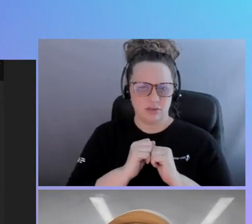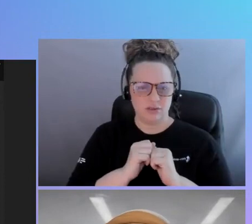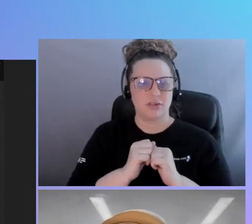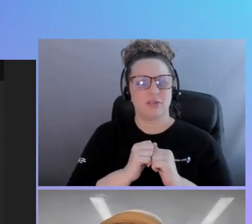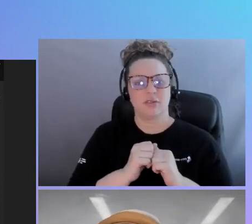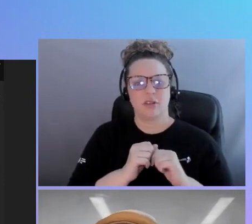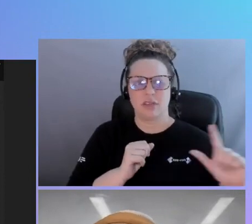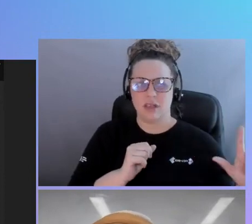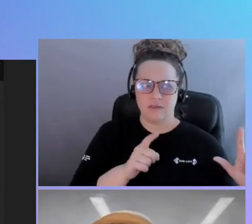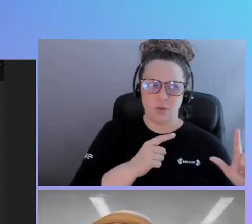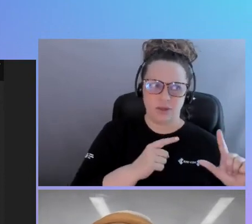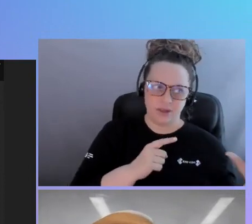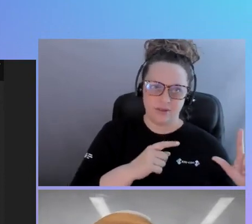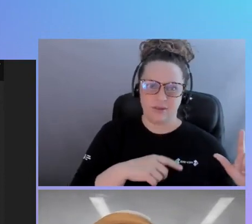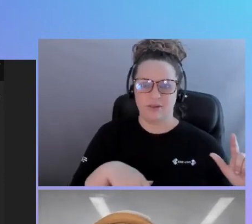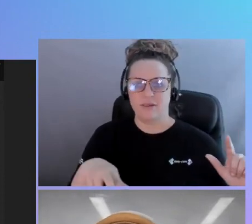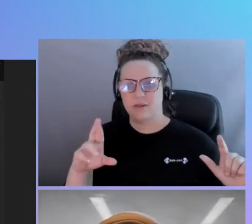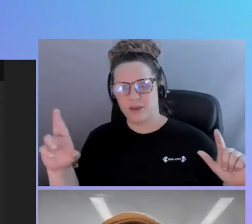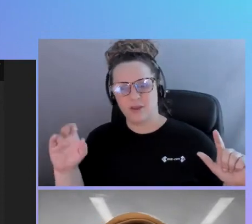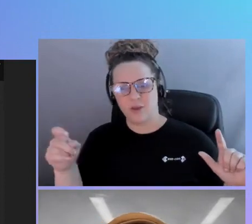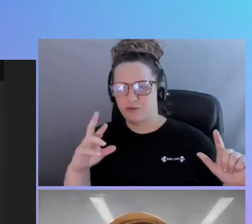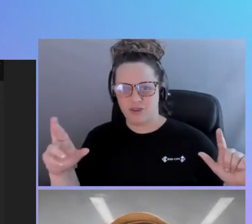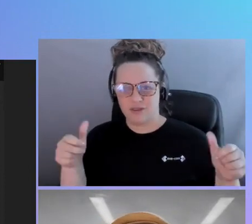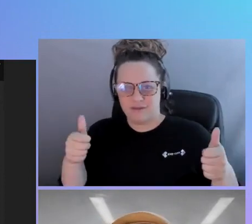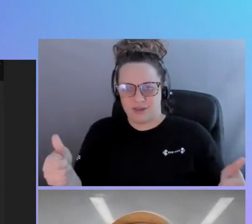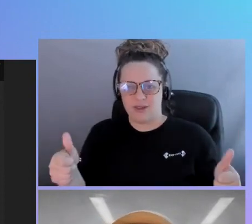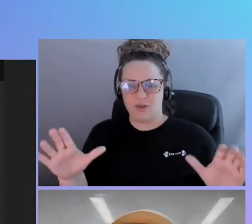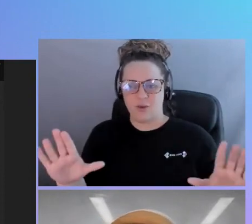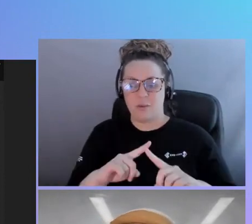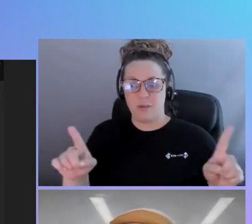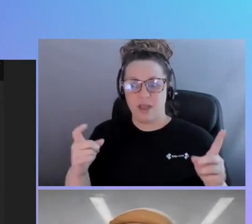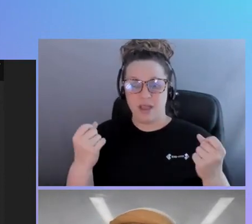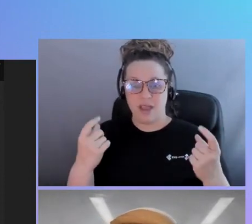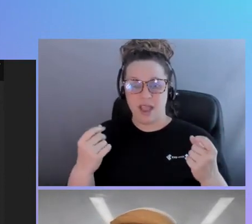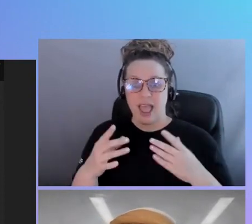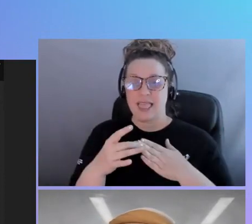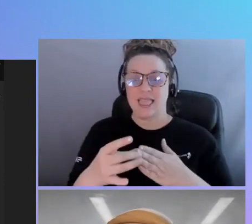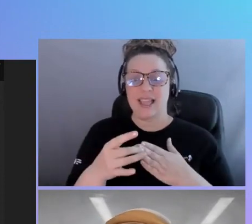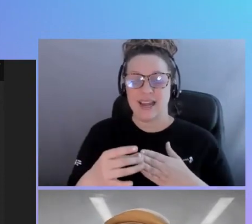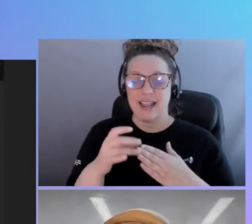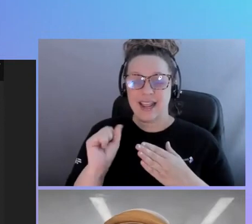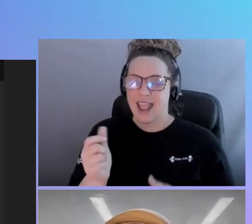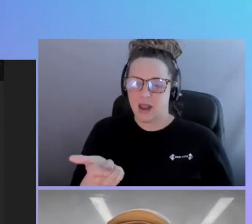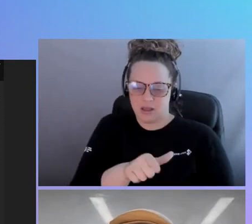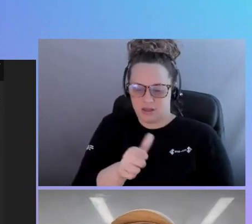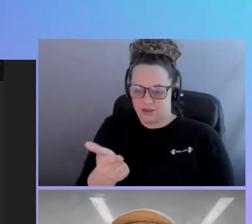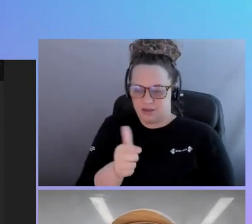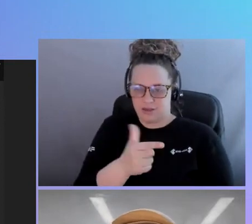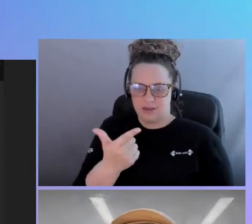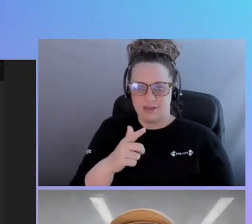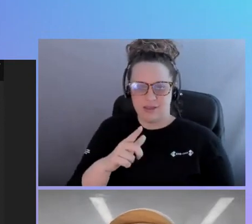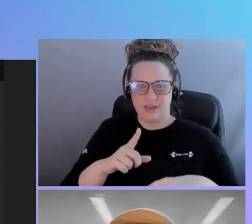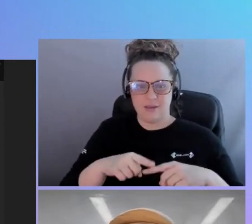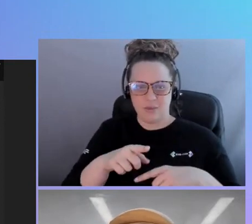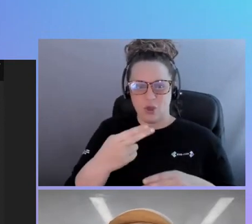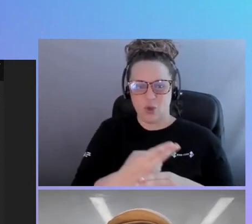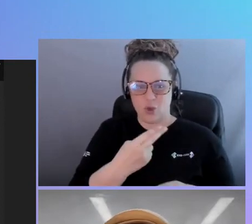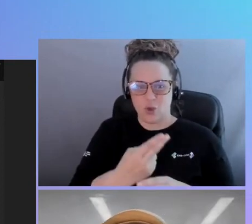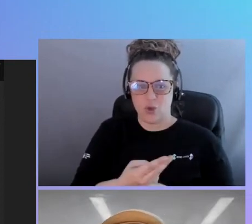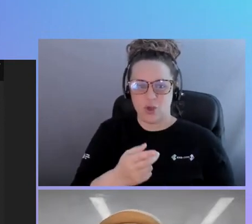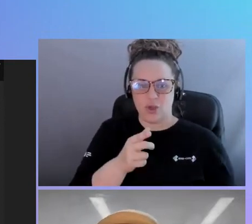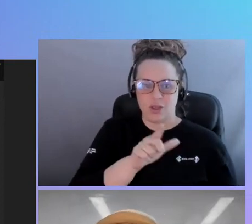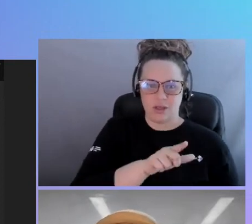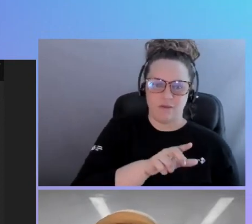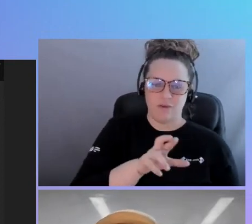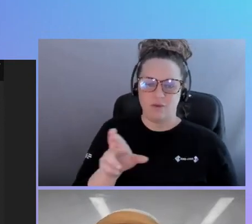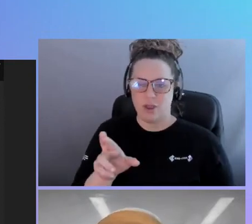always left, right is always right. But leading can be left or right depending on if you're using a left to right or